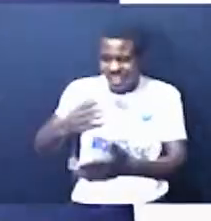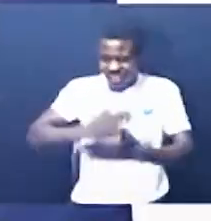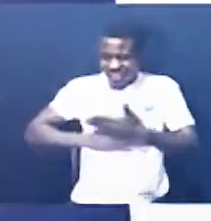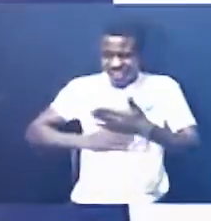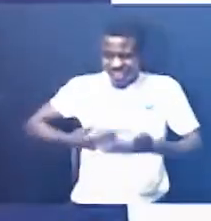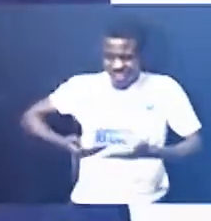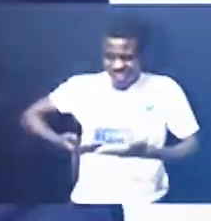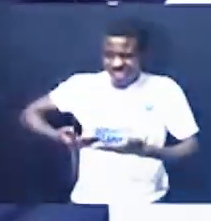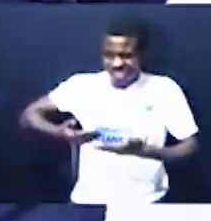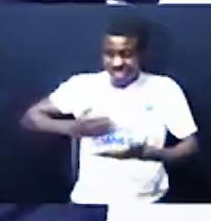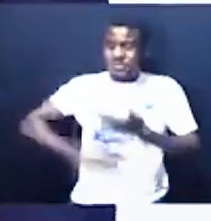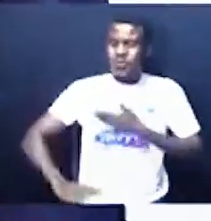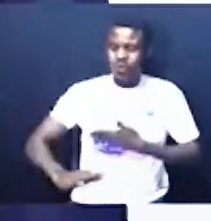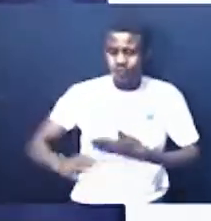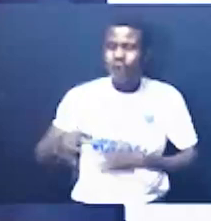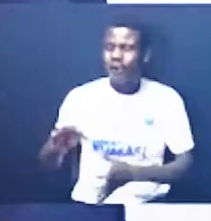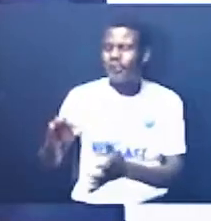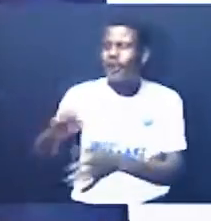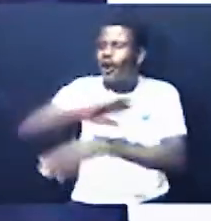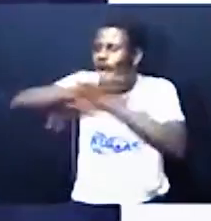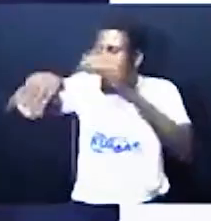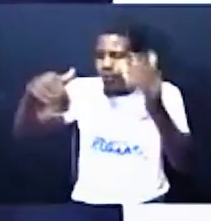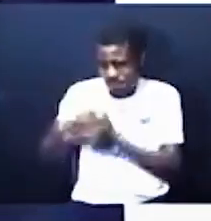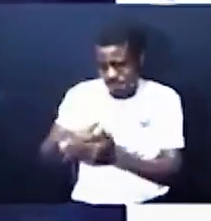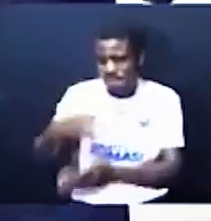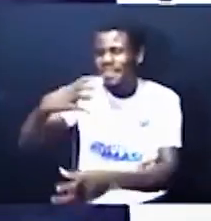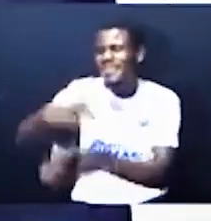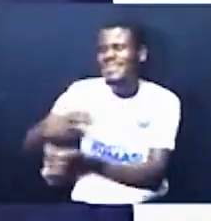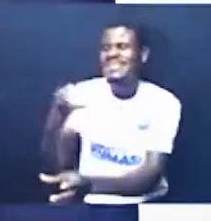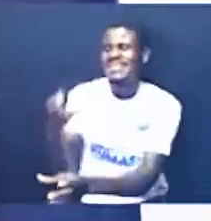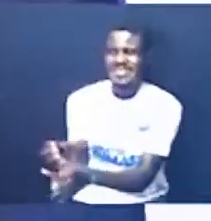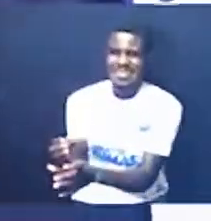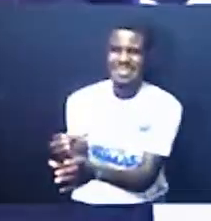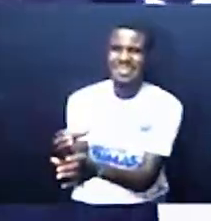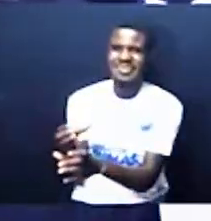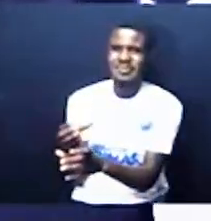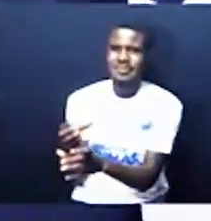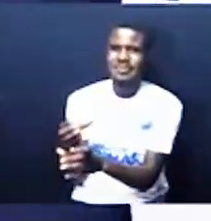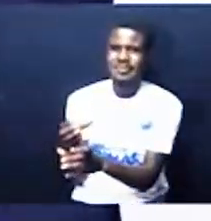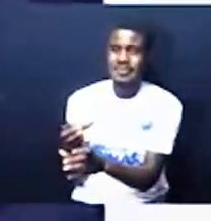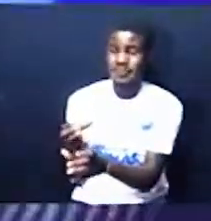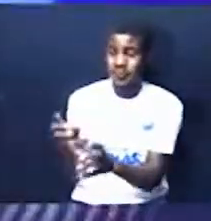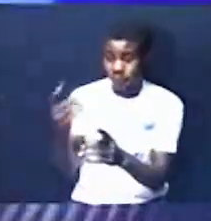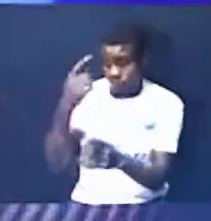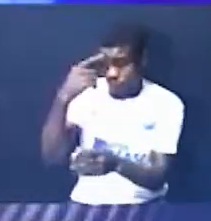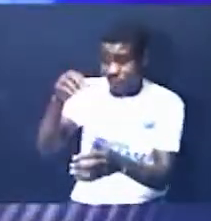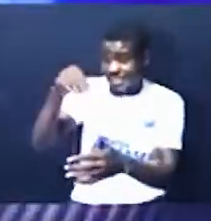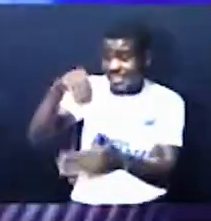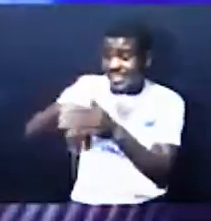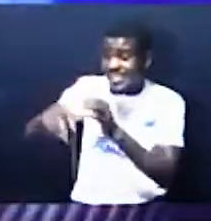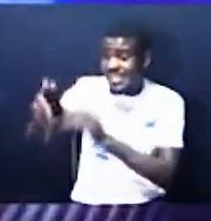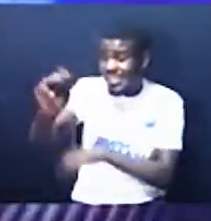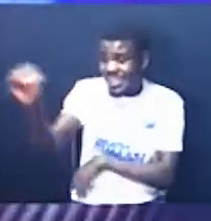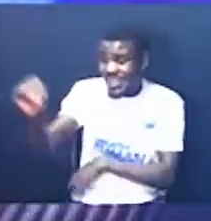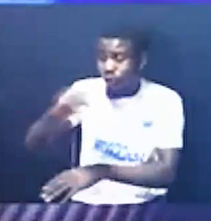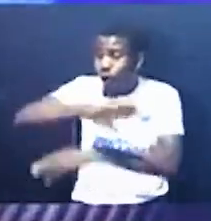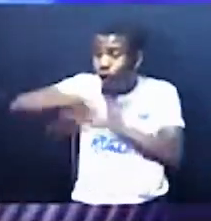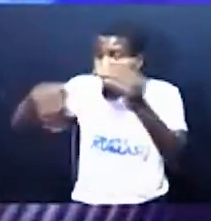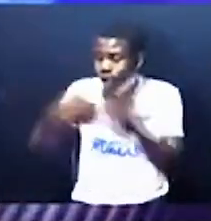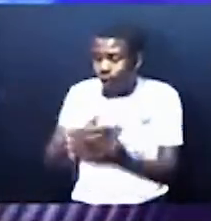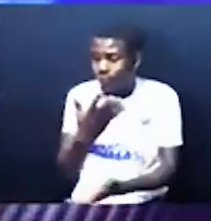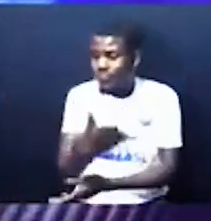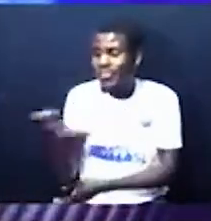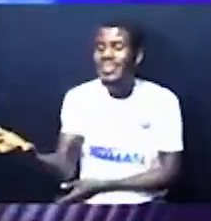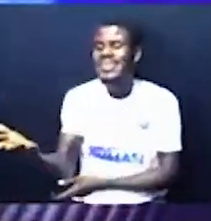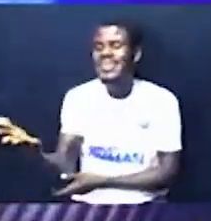oye onyankopon a wonhunu no suban ne abodie nyina abakan. For in him all things were